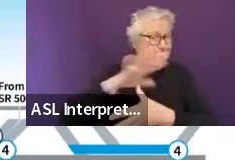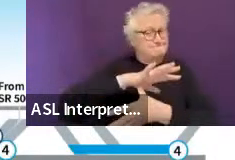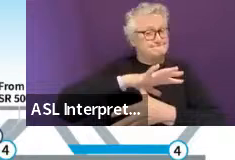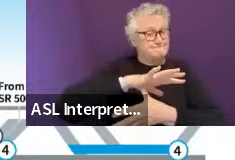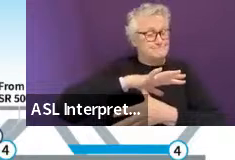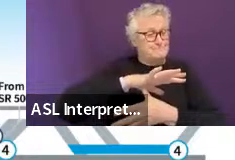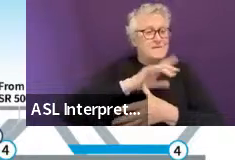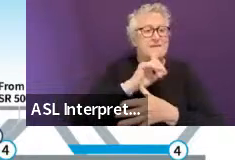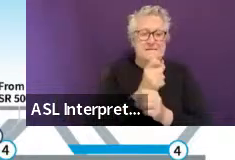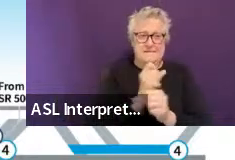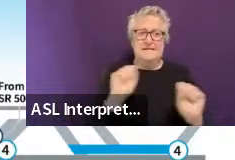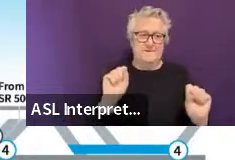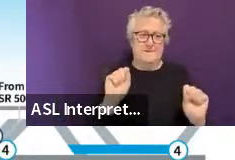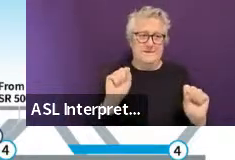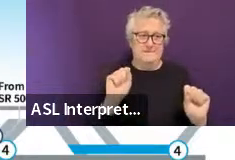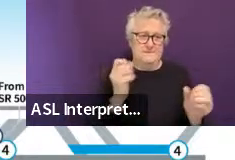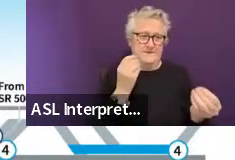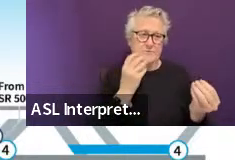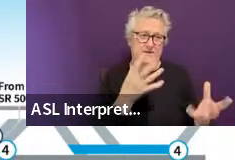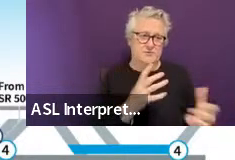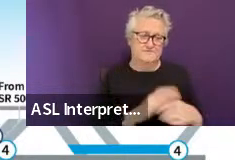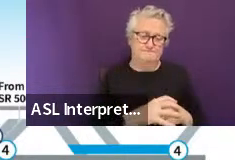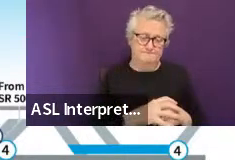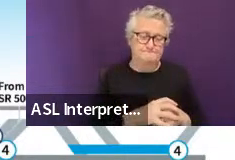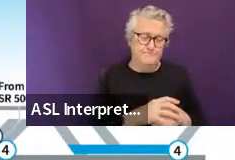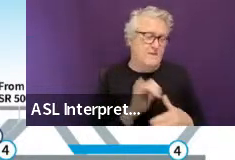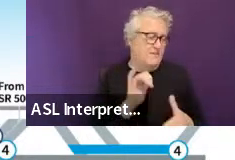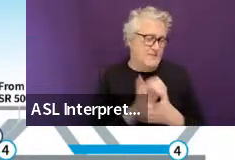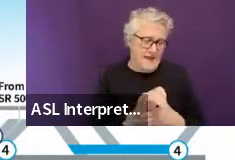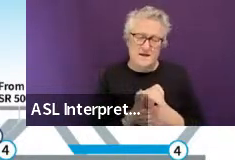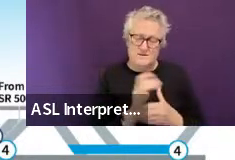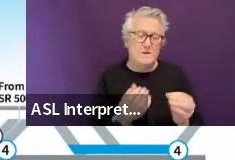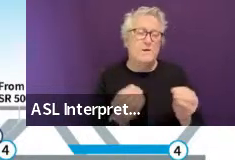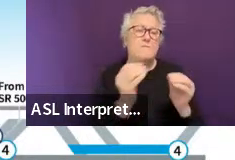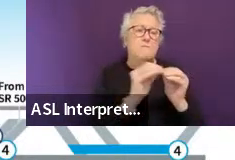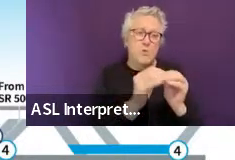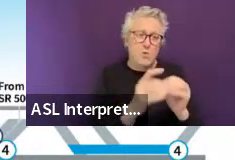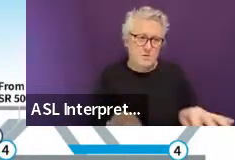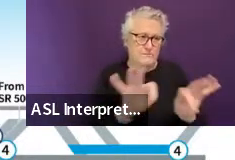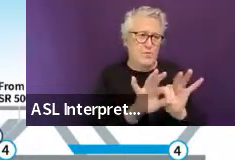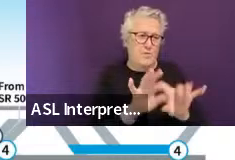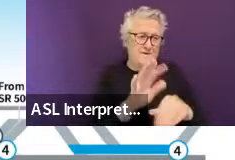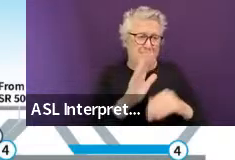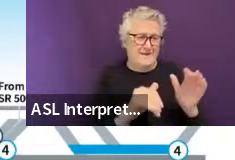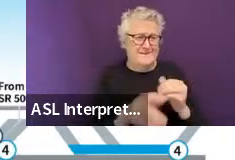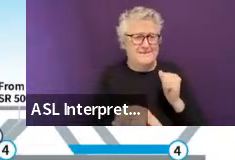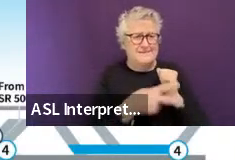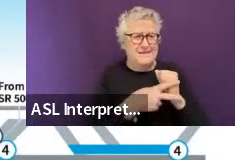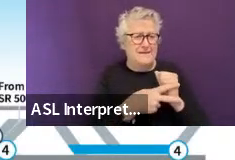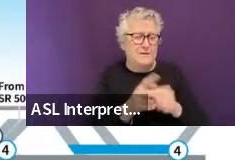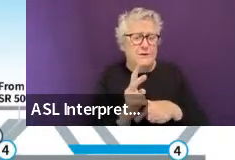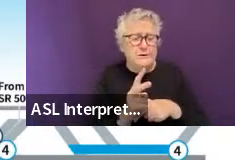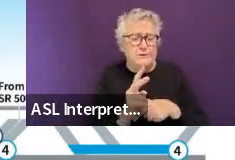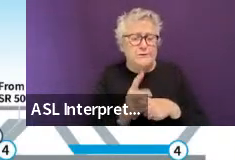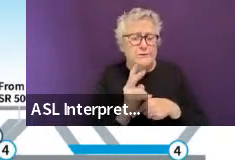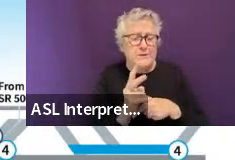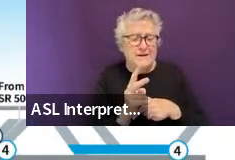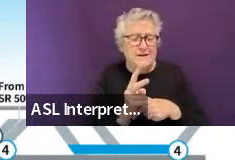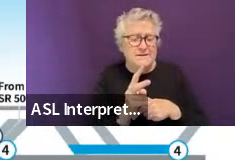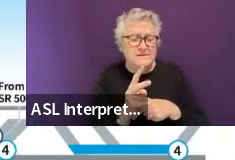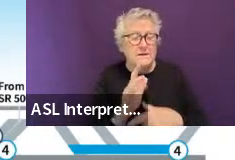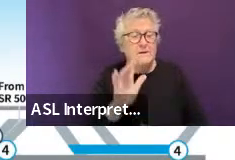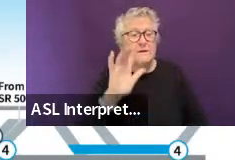before. So anyway, that'll be more important to me than saving 2 minutes 25 years from now,